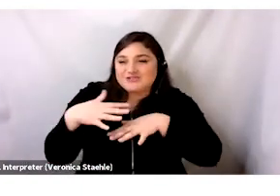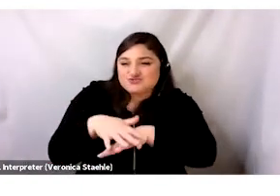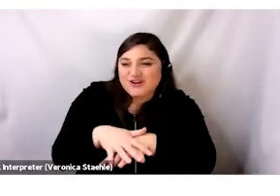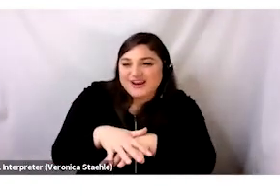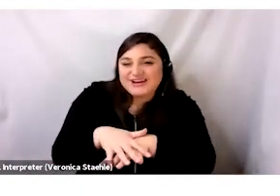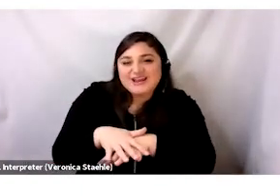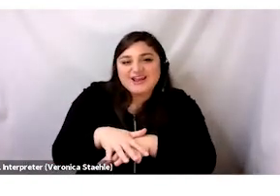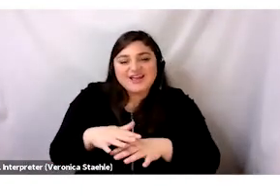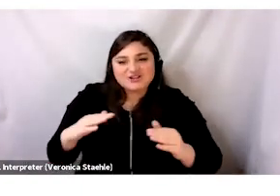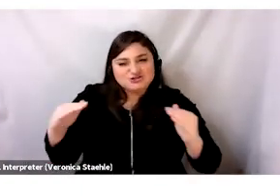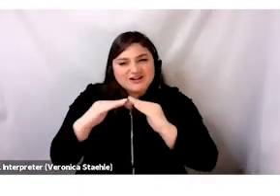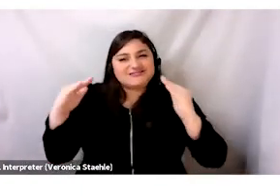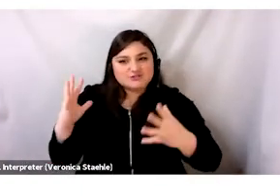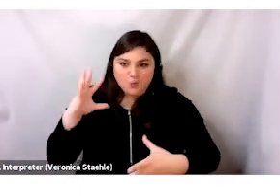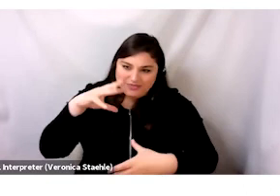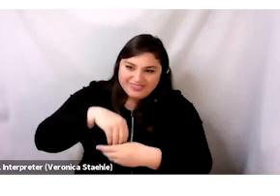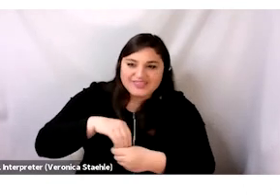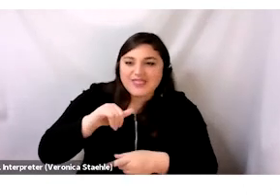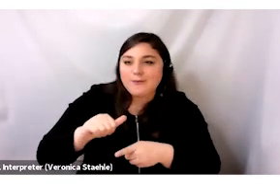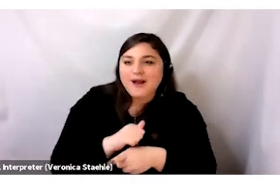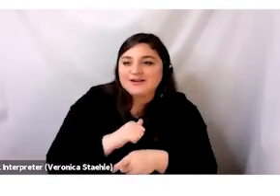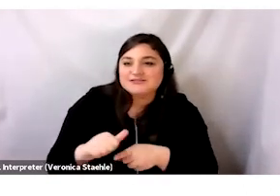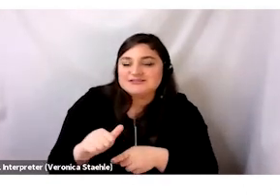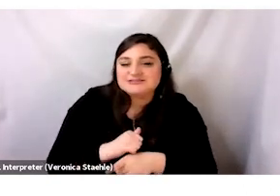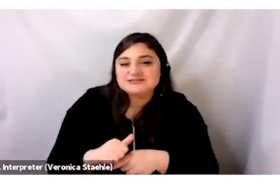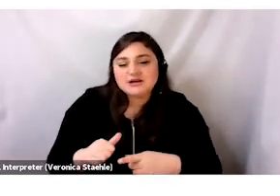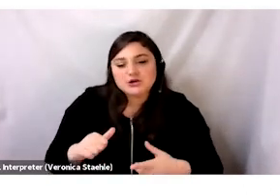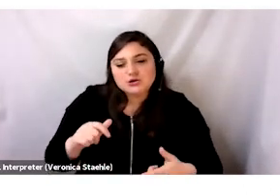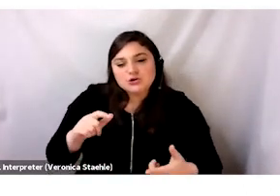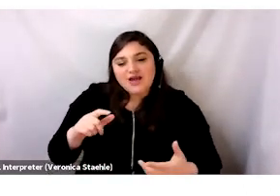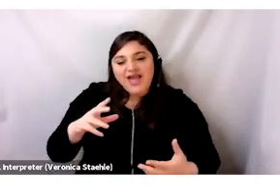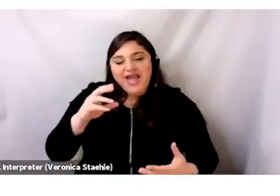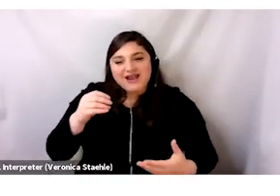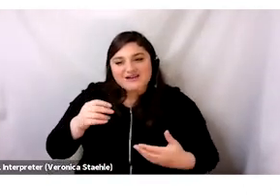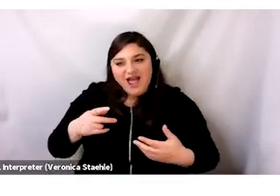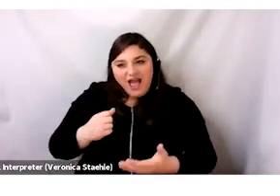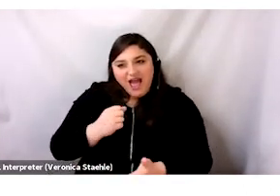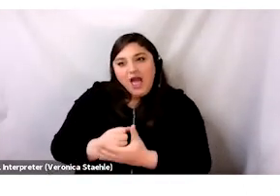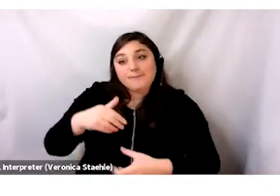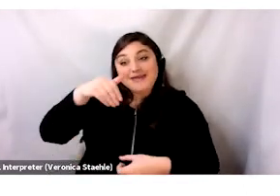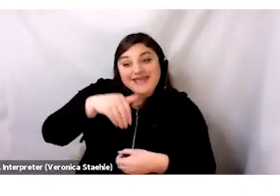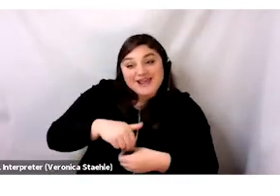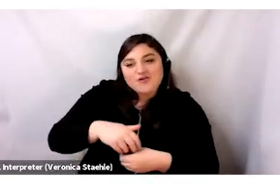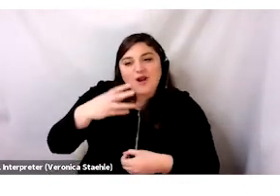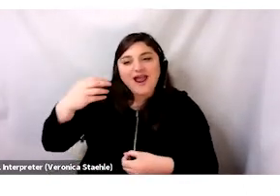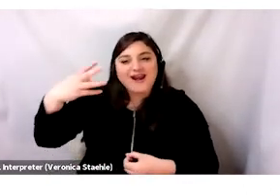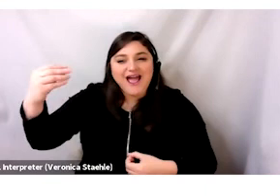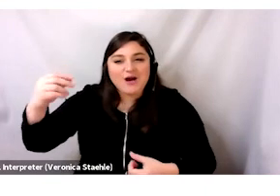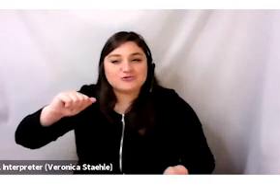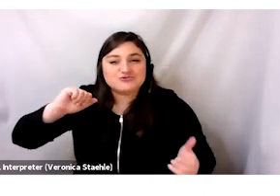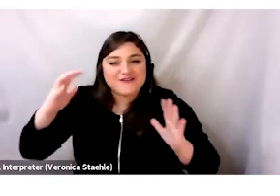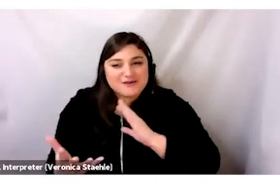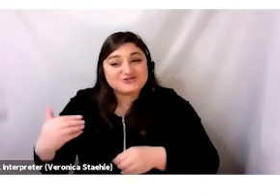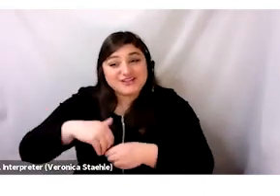job of integrating the aspect of justice and sort of inner and outer